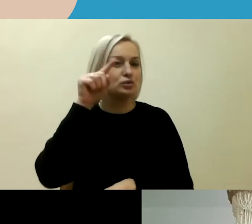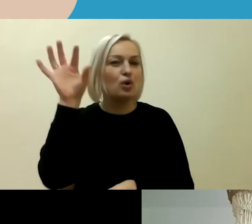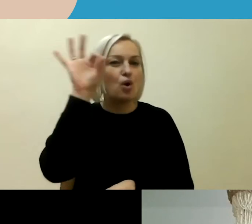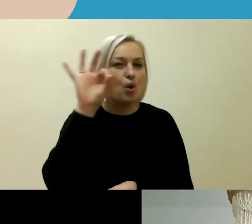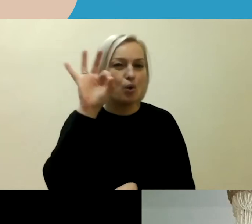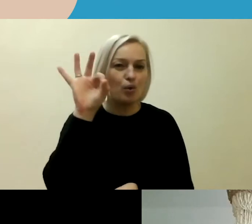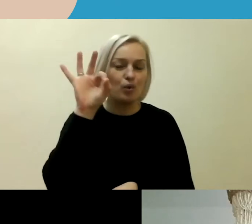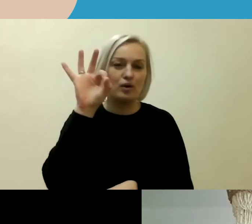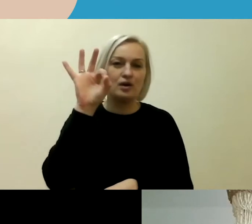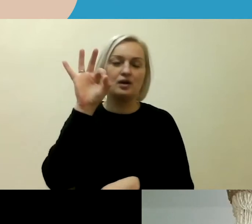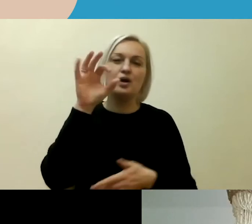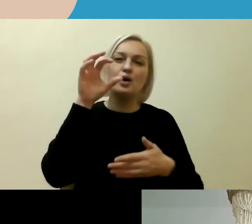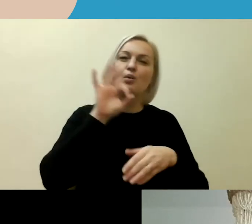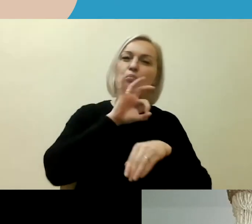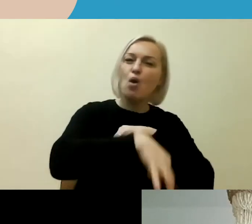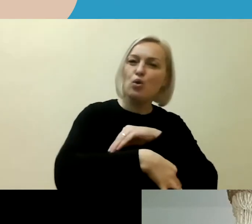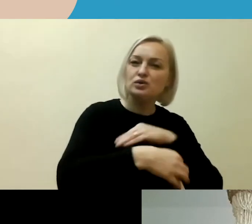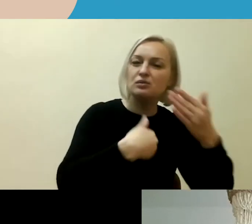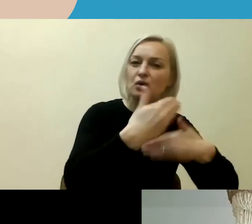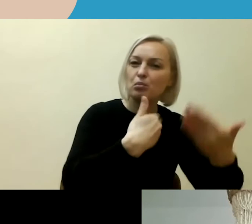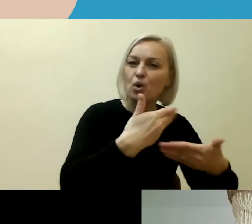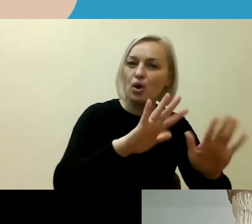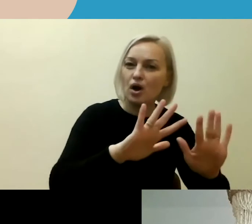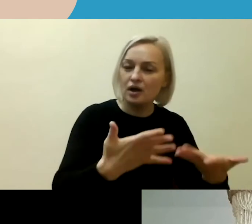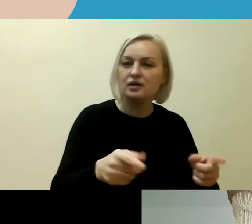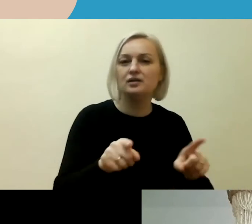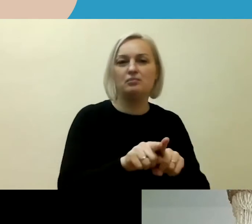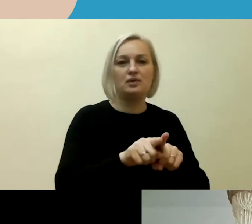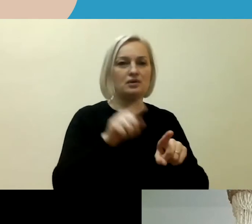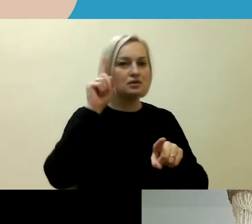We have learned more